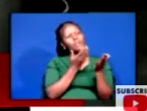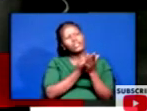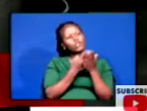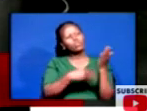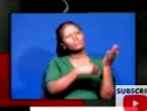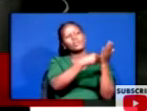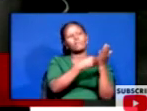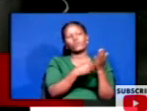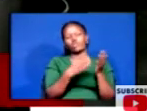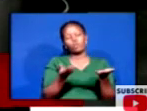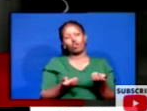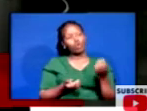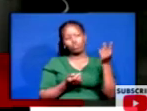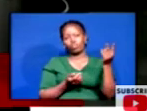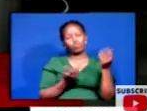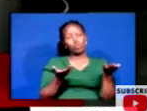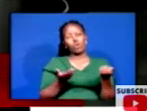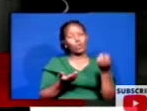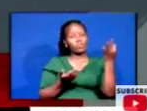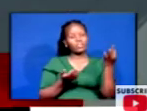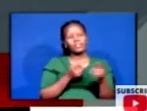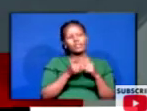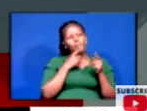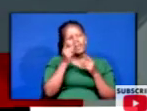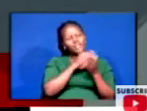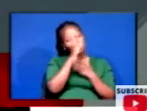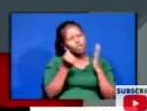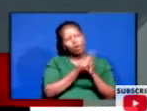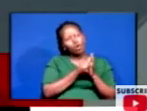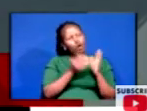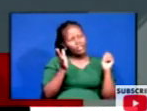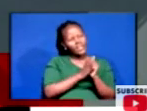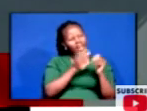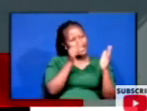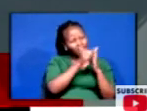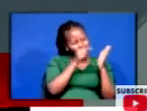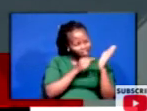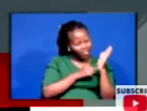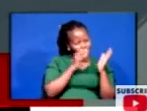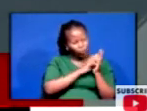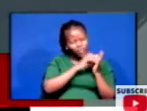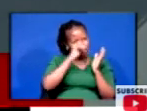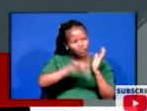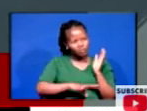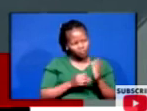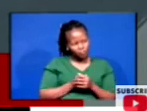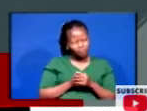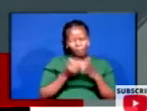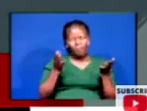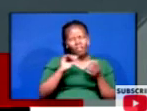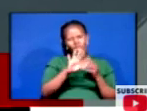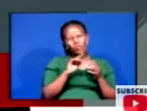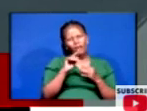Or two or three. All right? But he says all of them collapsed on their own weight. Now, what was your reaction first,